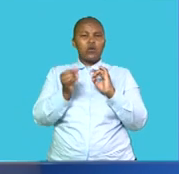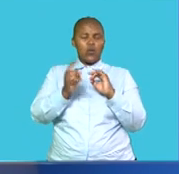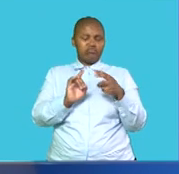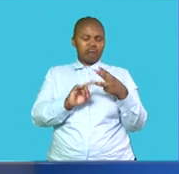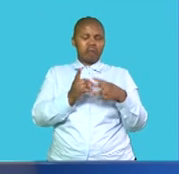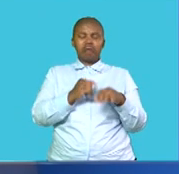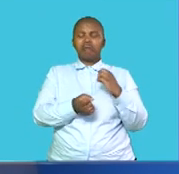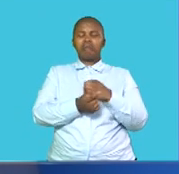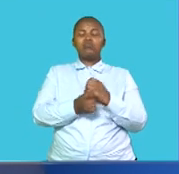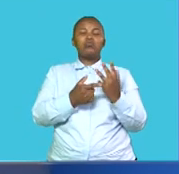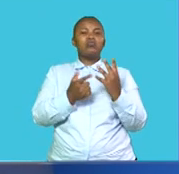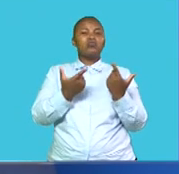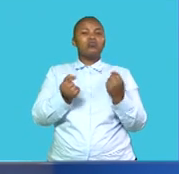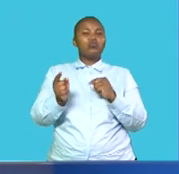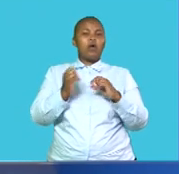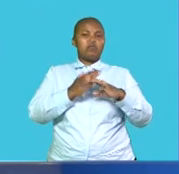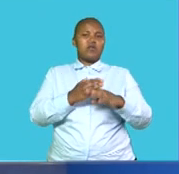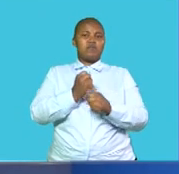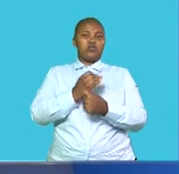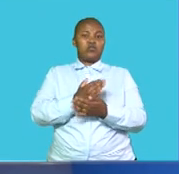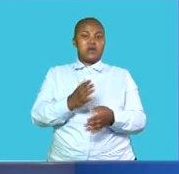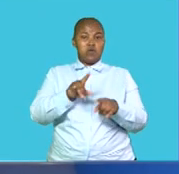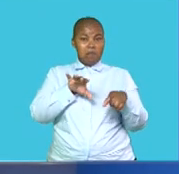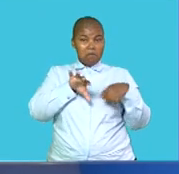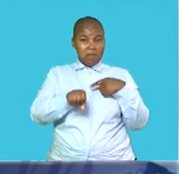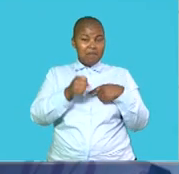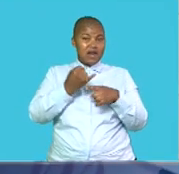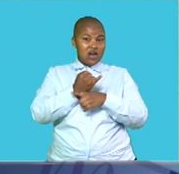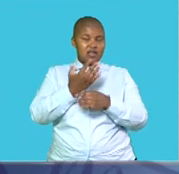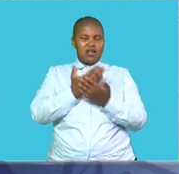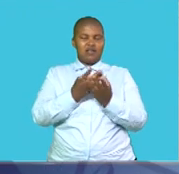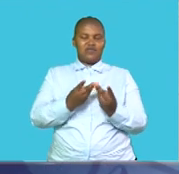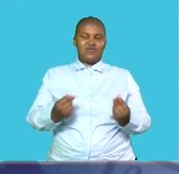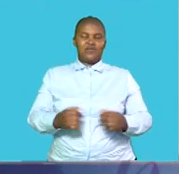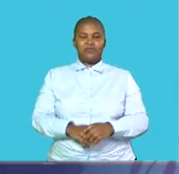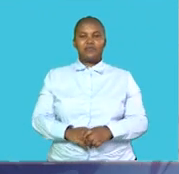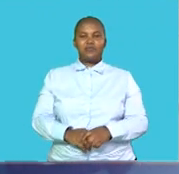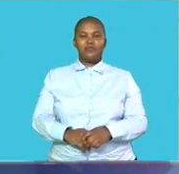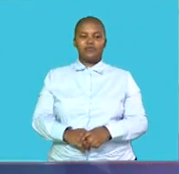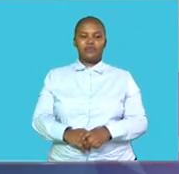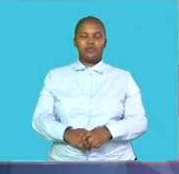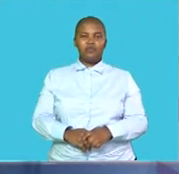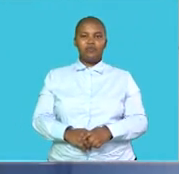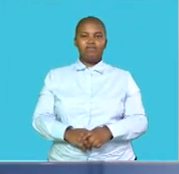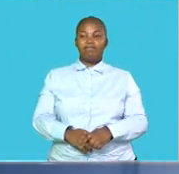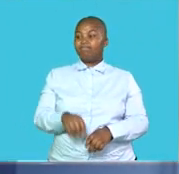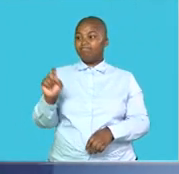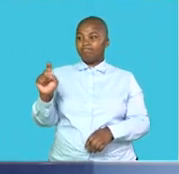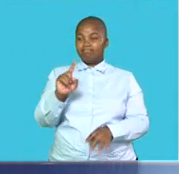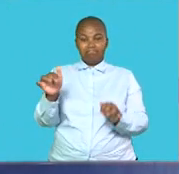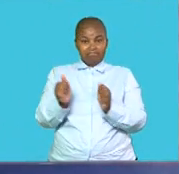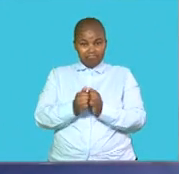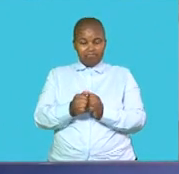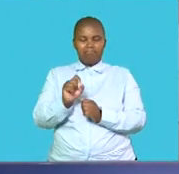what can you do to prevent it. If you catch it early enough, you can beat it. The partnership between the two brands is necessary for the support